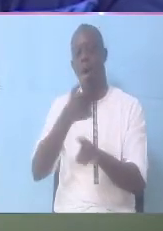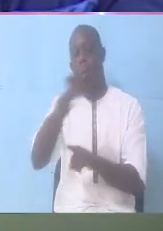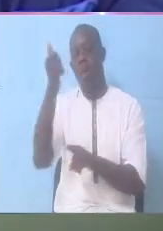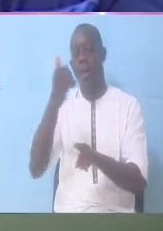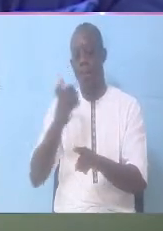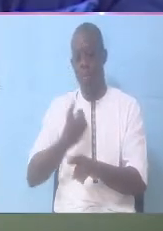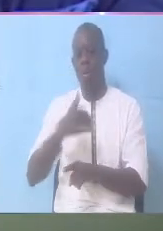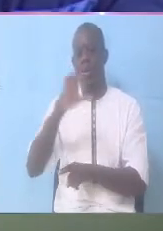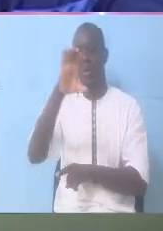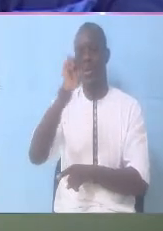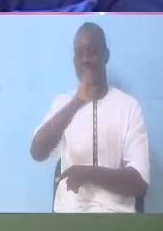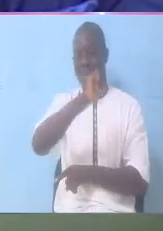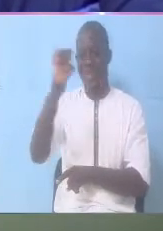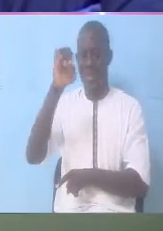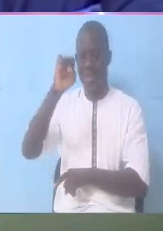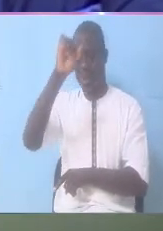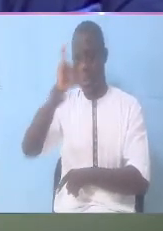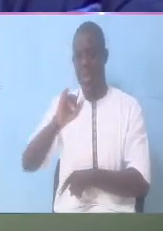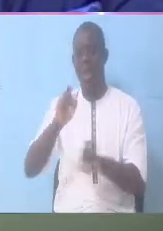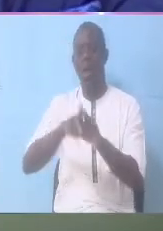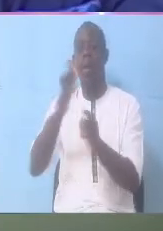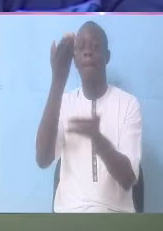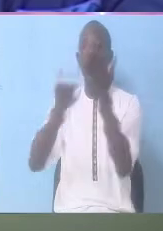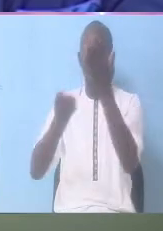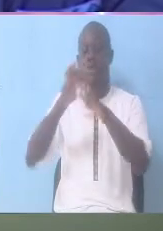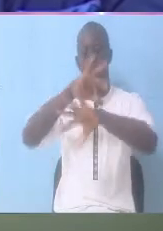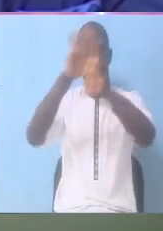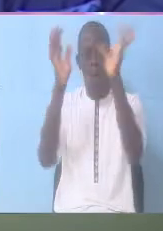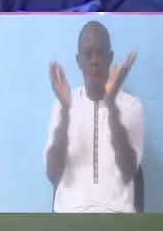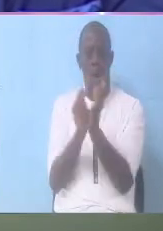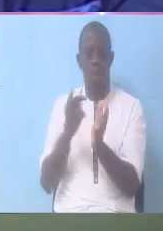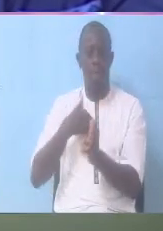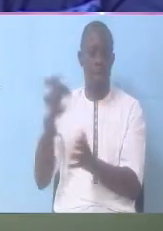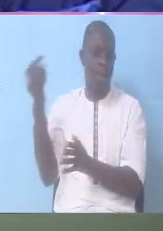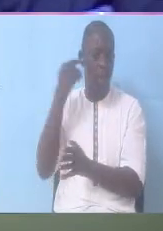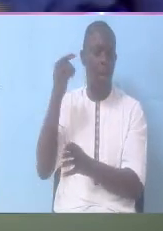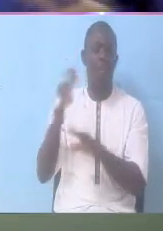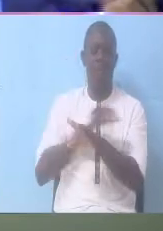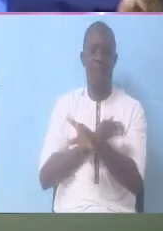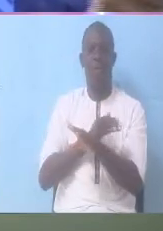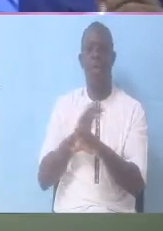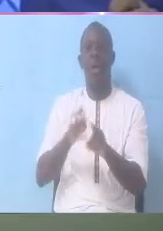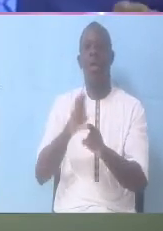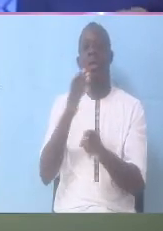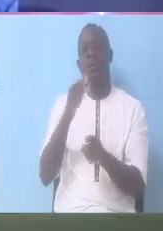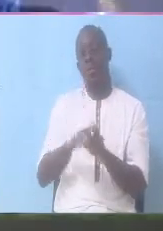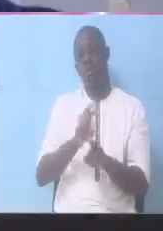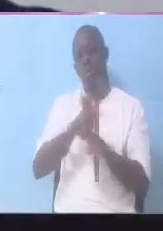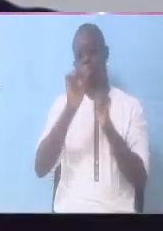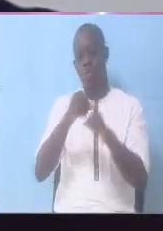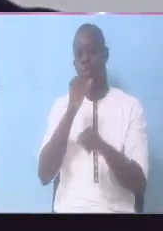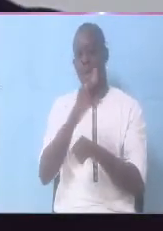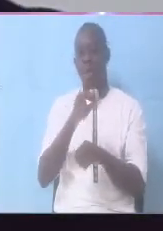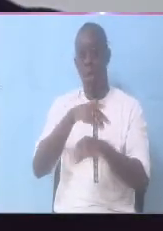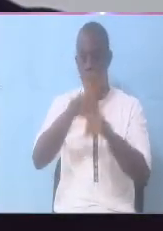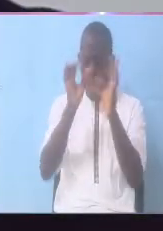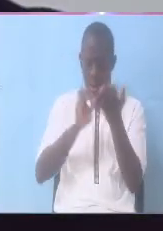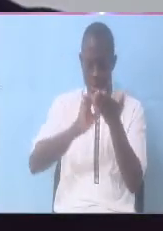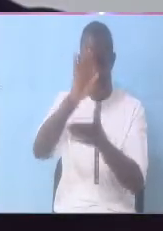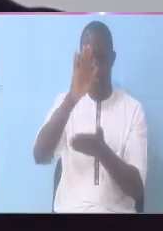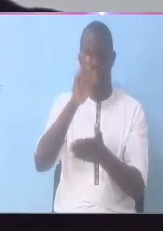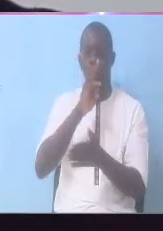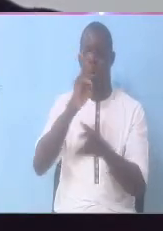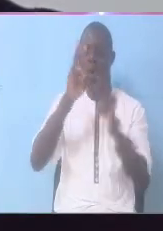all hearsay. So I'm not there to say they were ordered by Jammeh. Yes, sir. Because starting from Lawyer Silla and